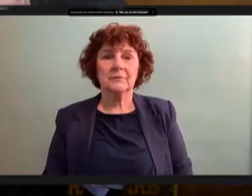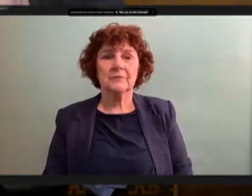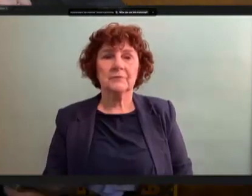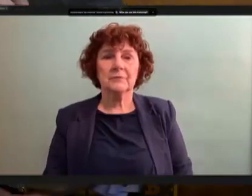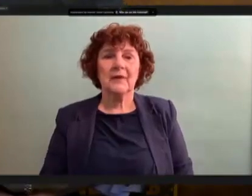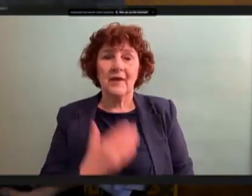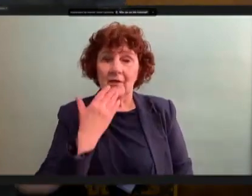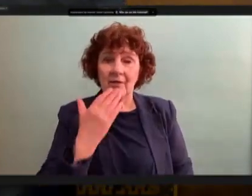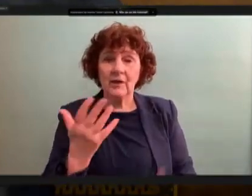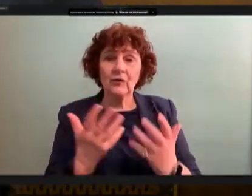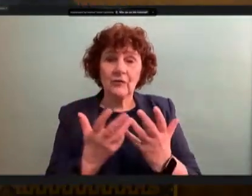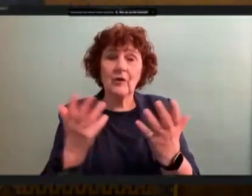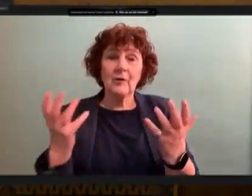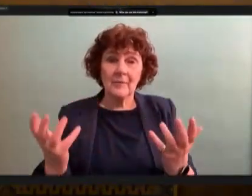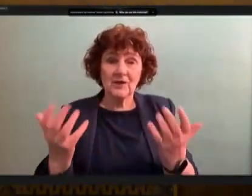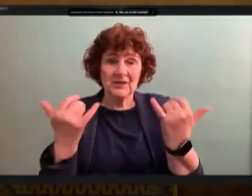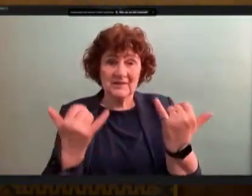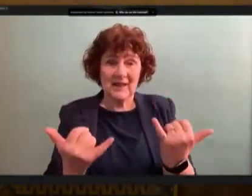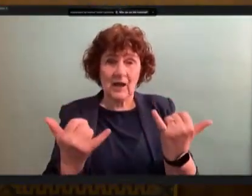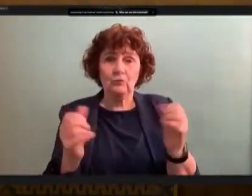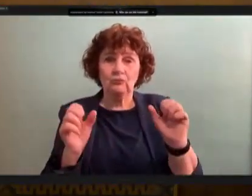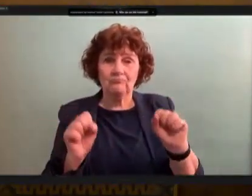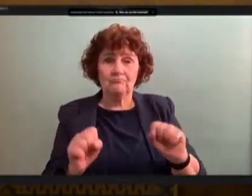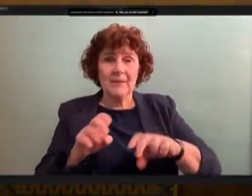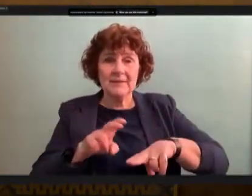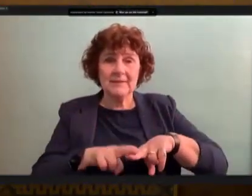Thank you very much. You may now be seated.